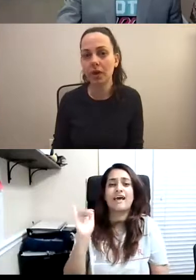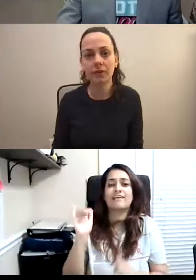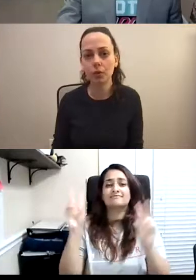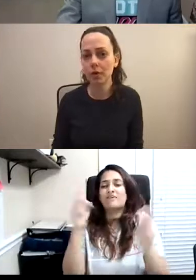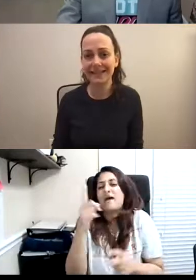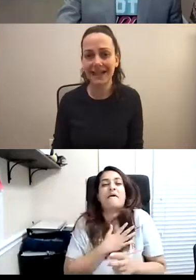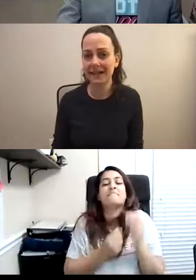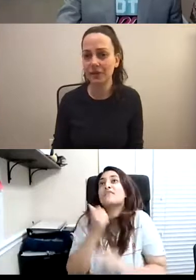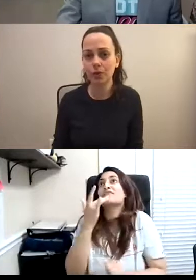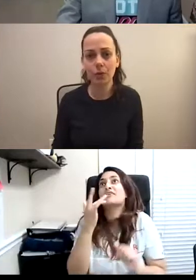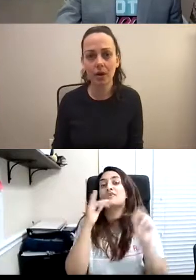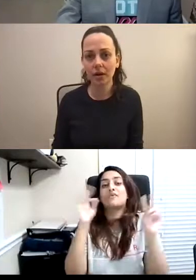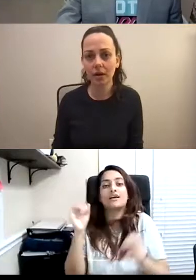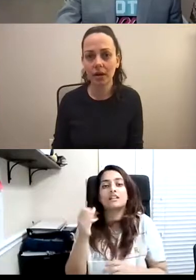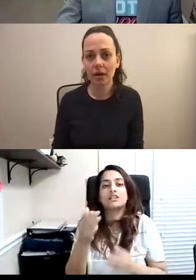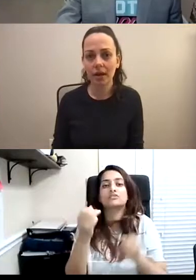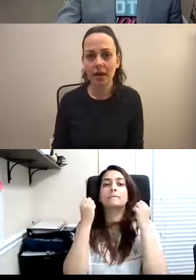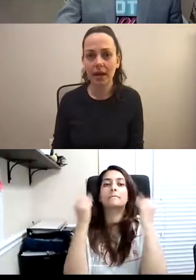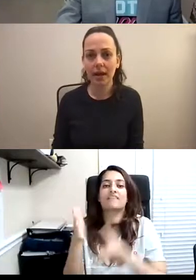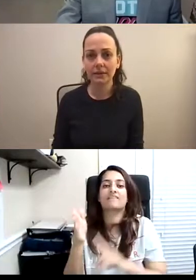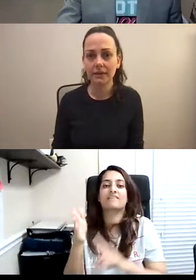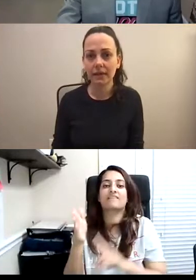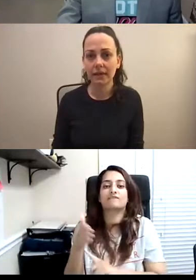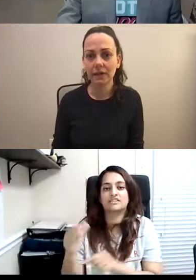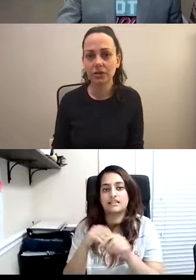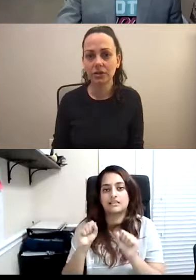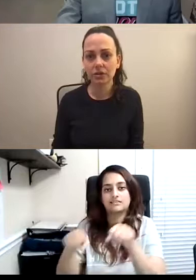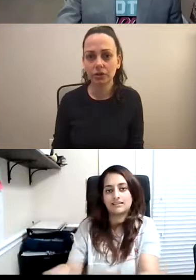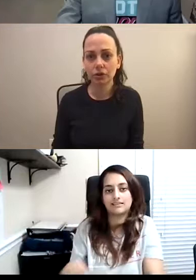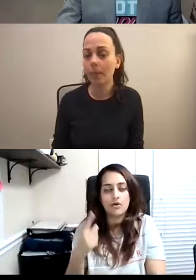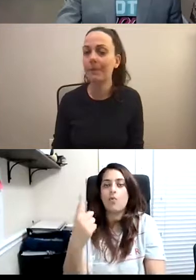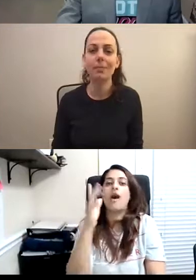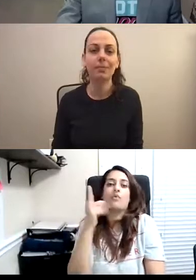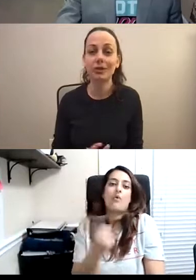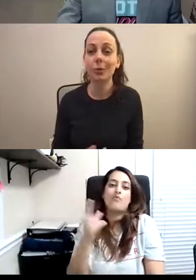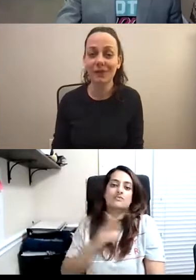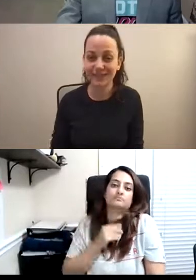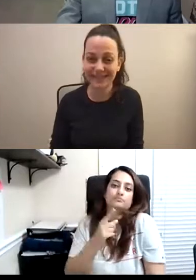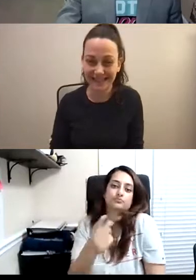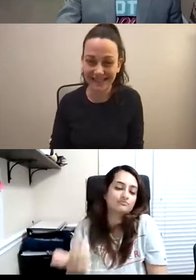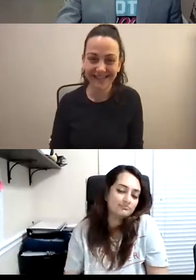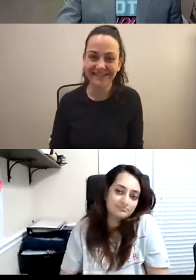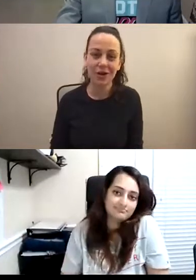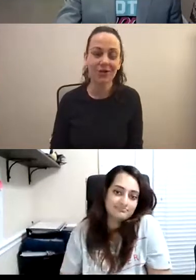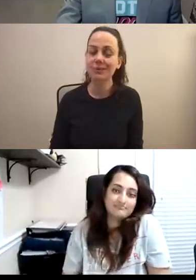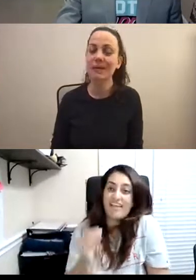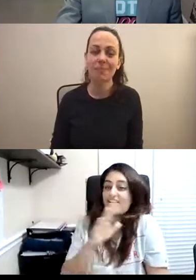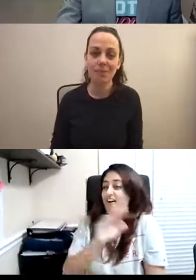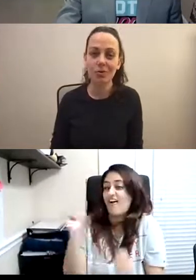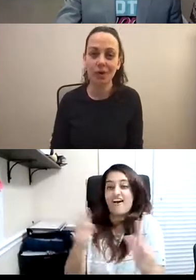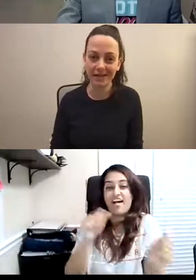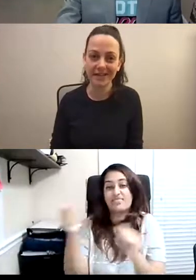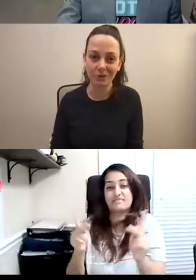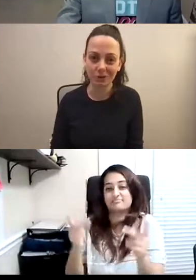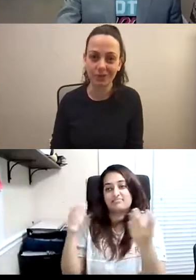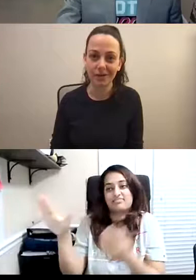do love you exactly who you are. And there's so many fish in the sea. So there's plenty of people